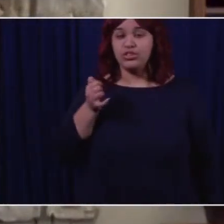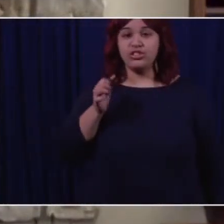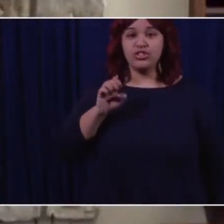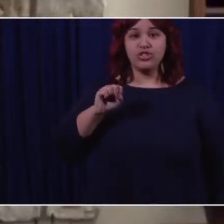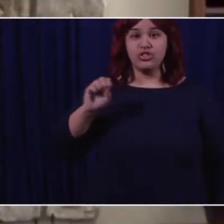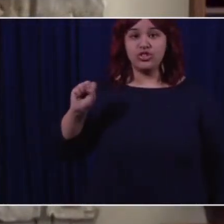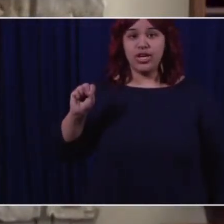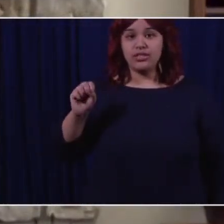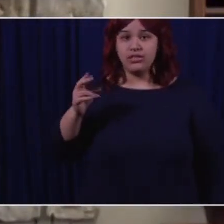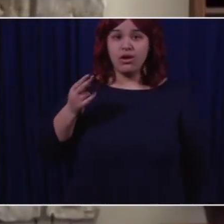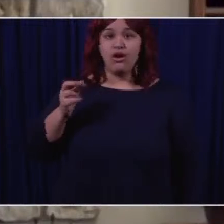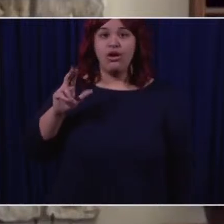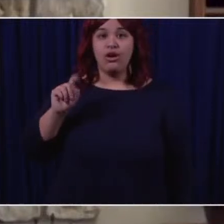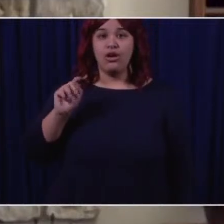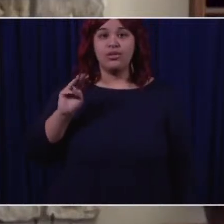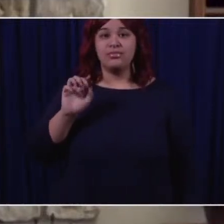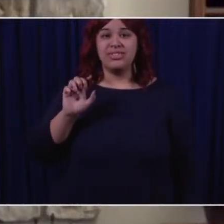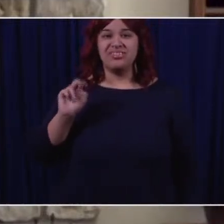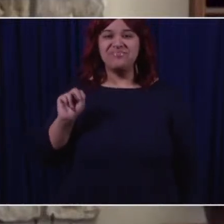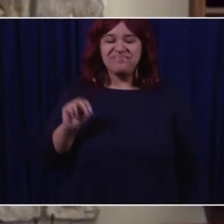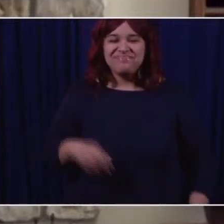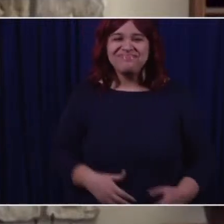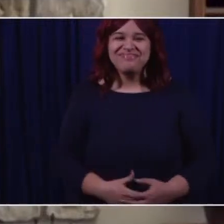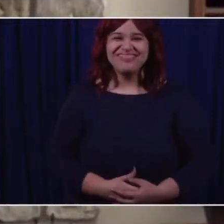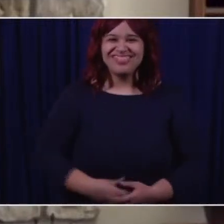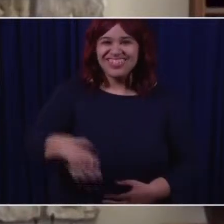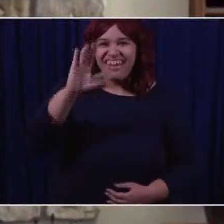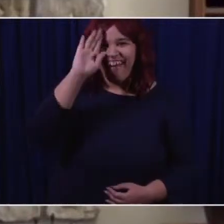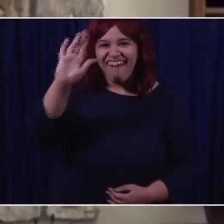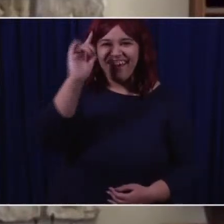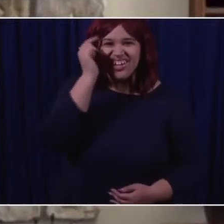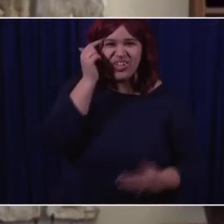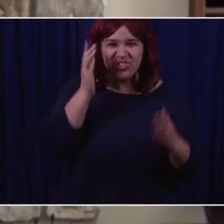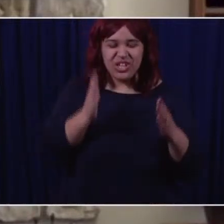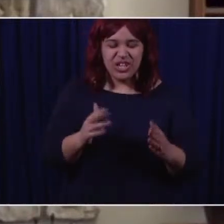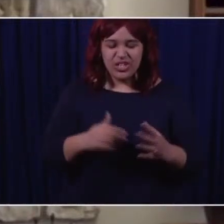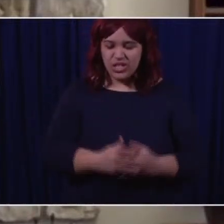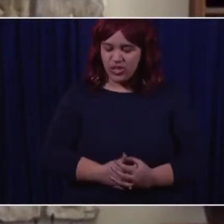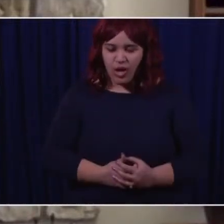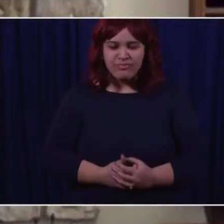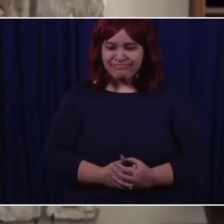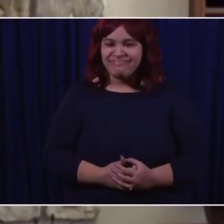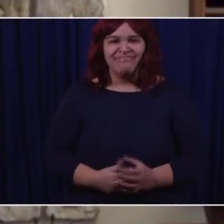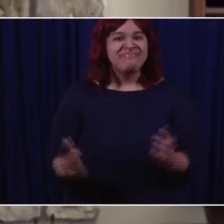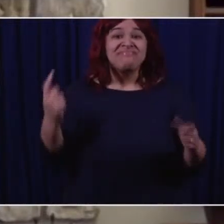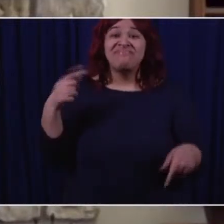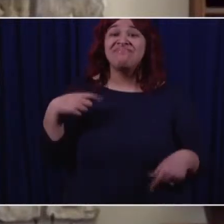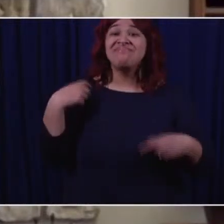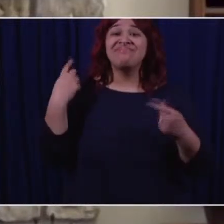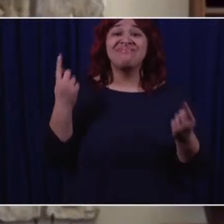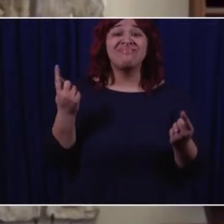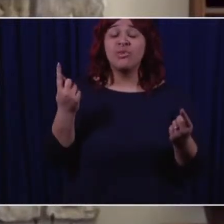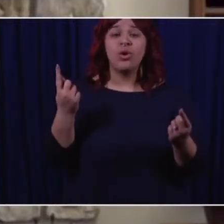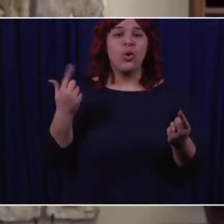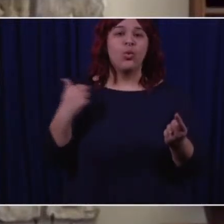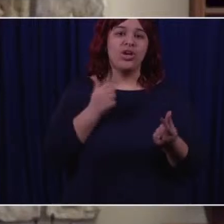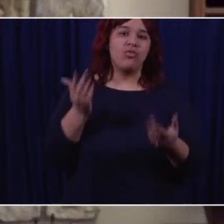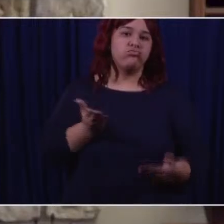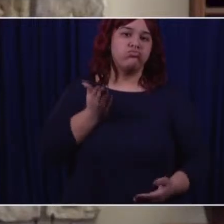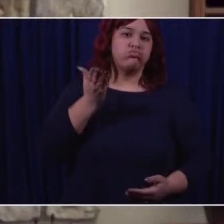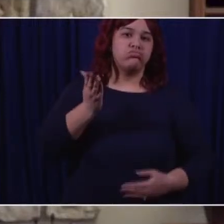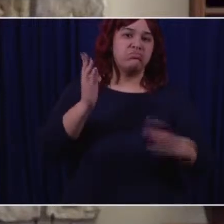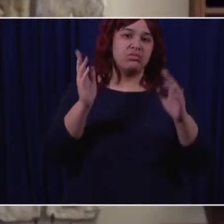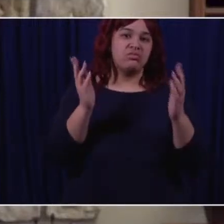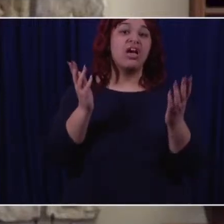Hi, Governor. Yes. We've talked a lot about high school sports and guidance on playing high